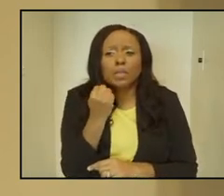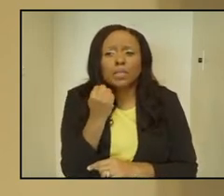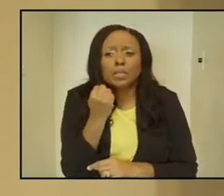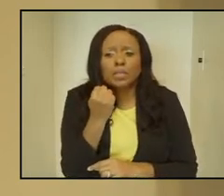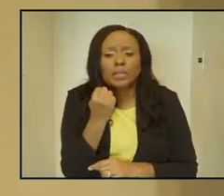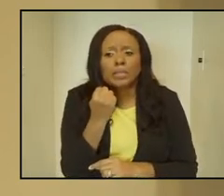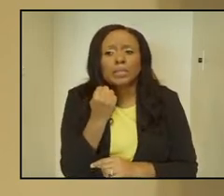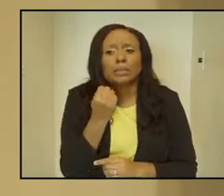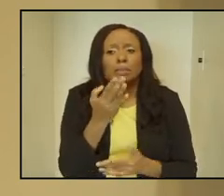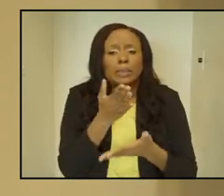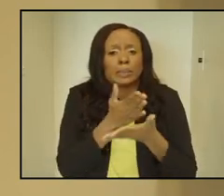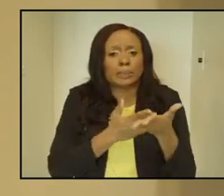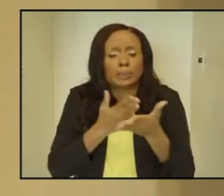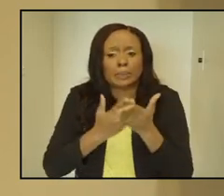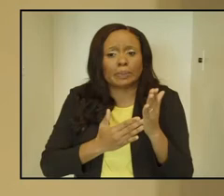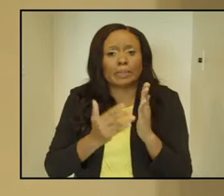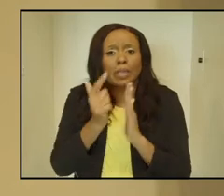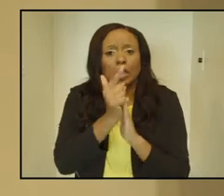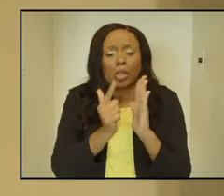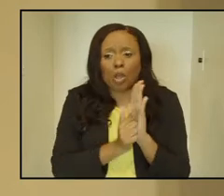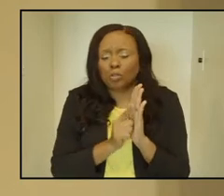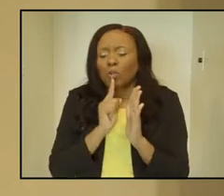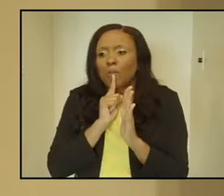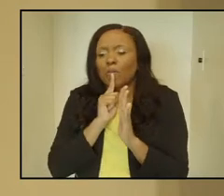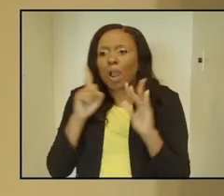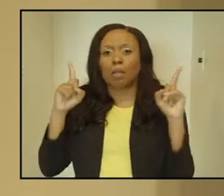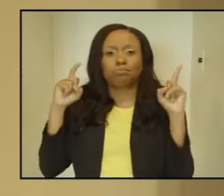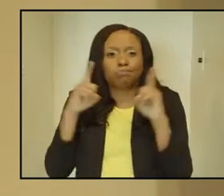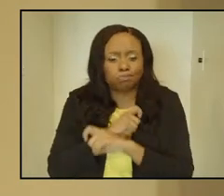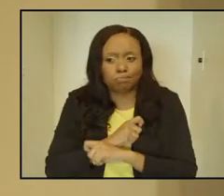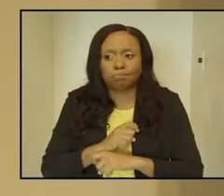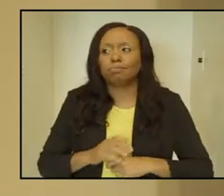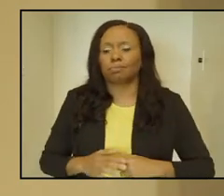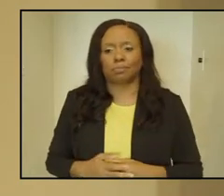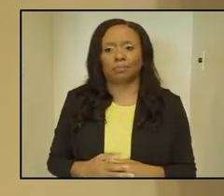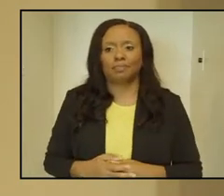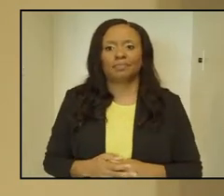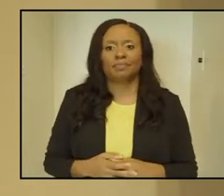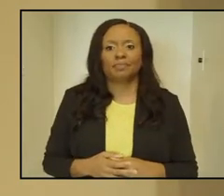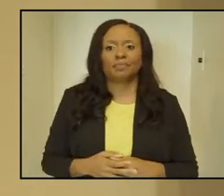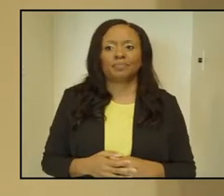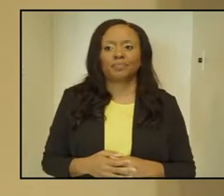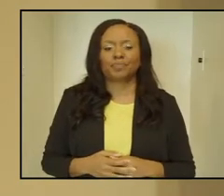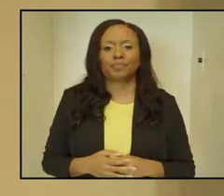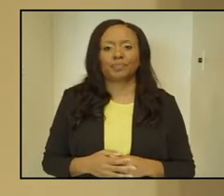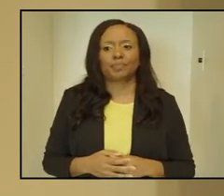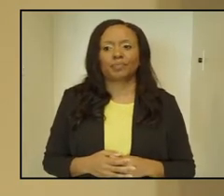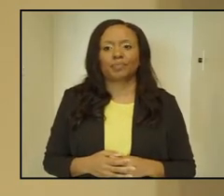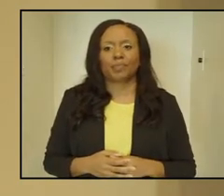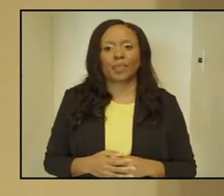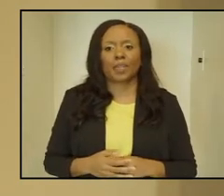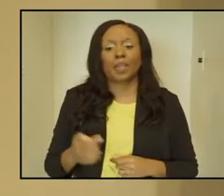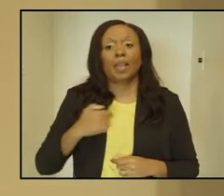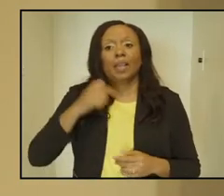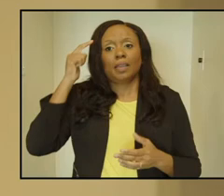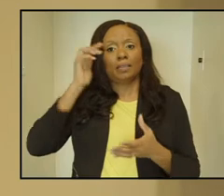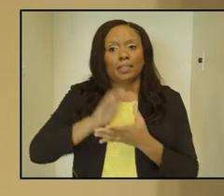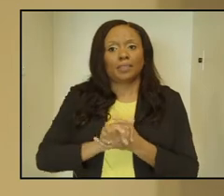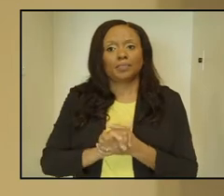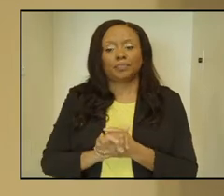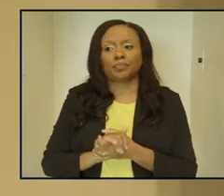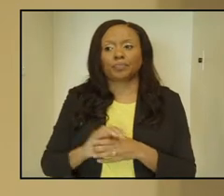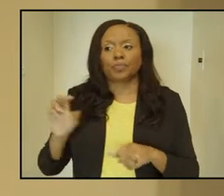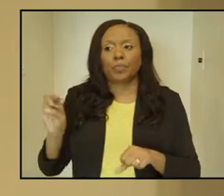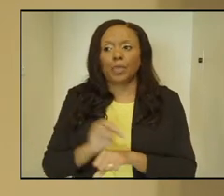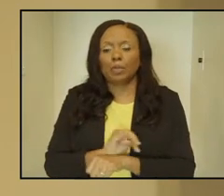significant achievement. And Minister, I believe now that the Ministry of Finance has now